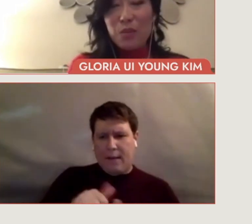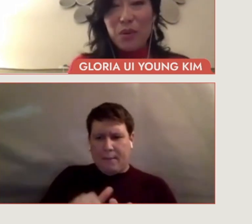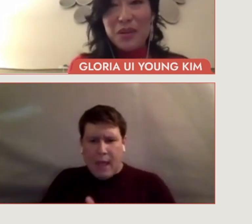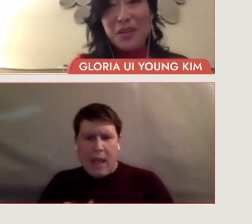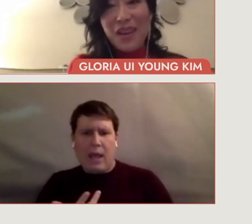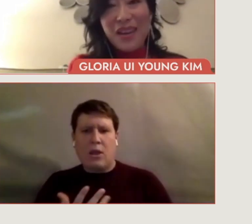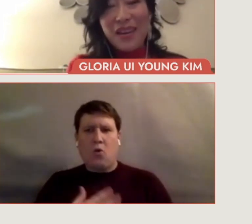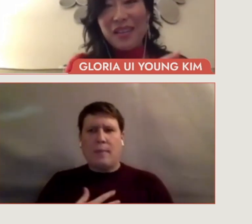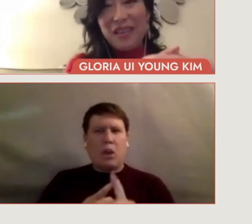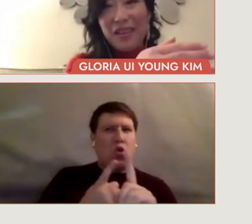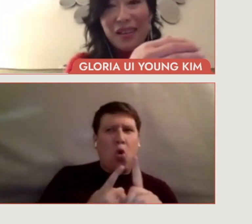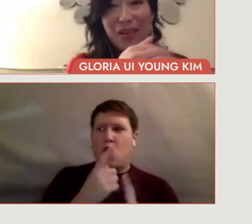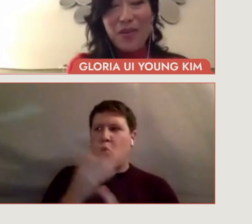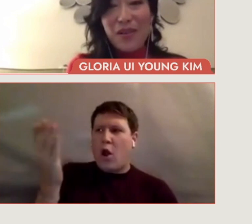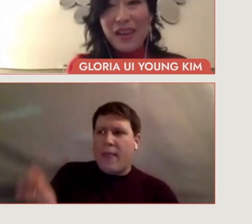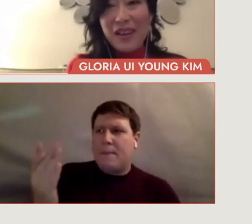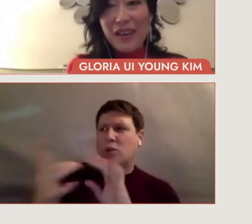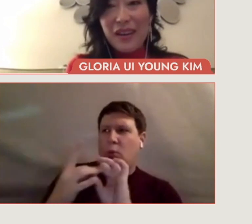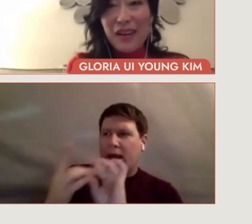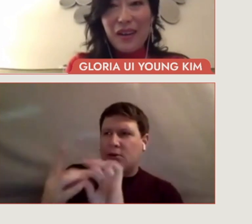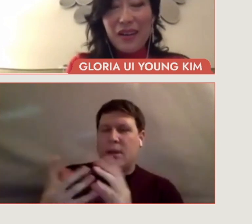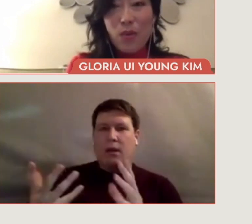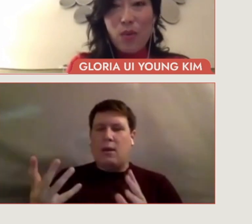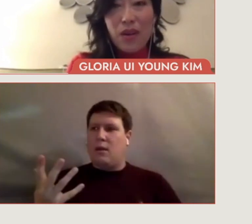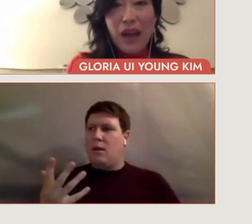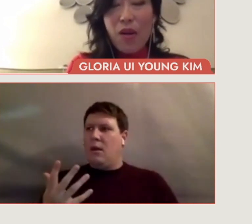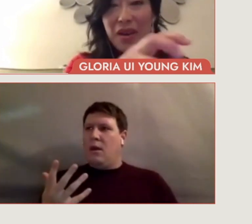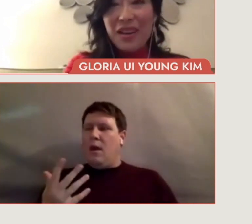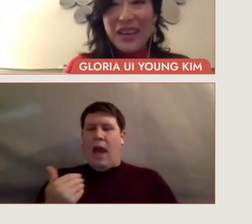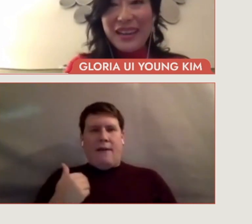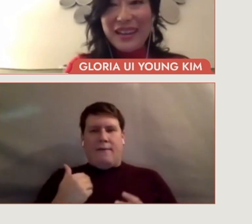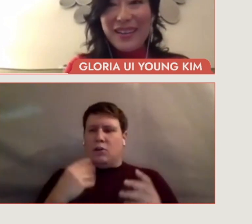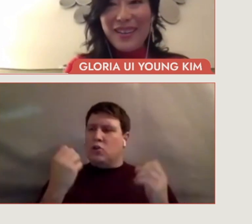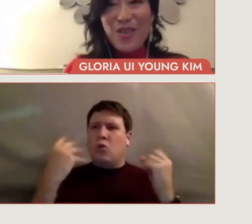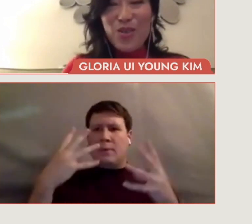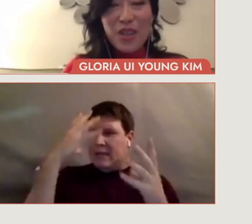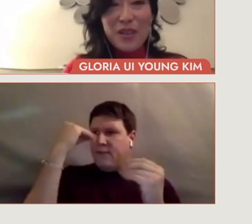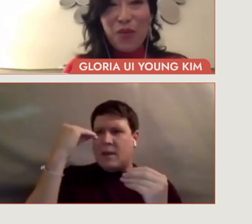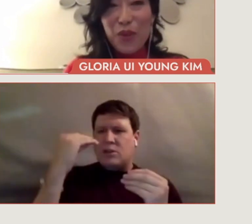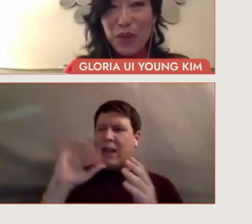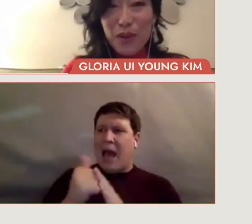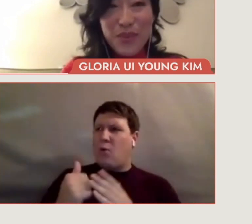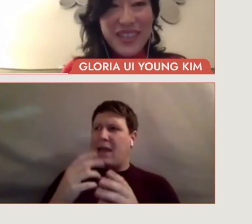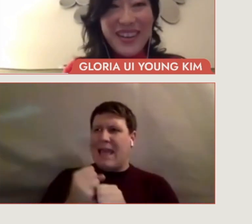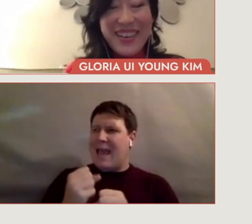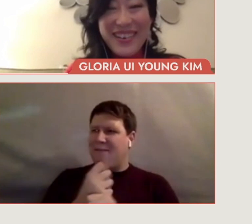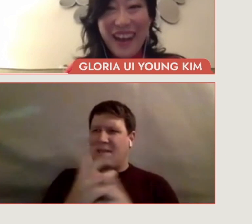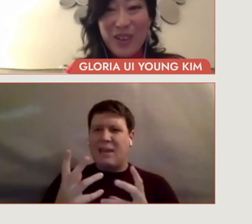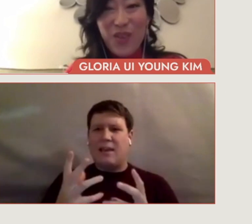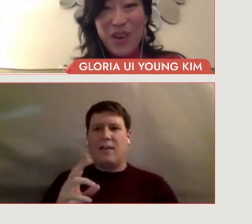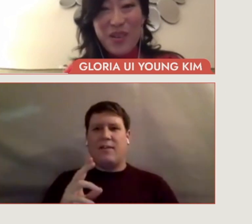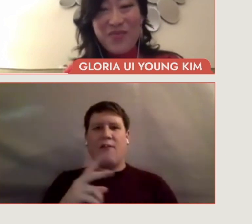is this person to me? You know, like, how am I going to get it? You know, she did her verbs, you know,